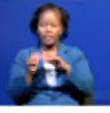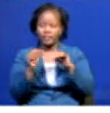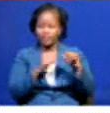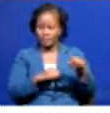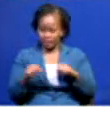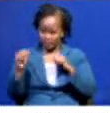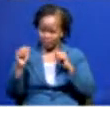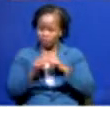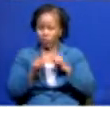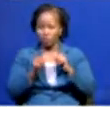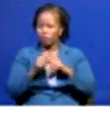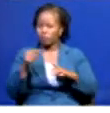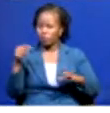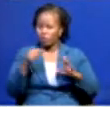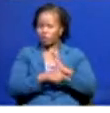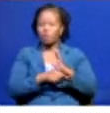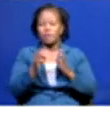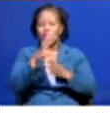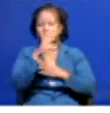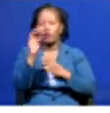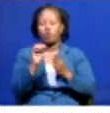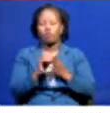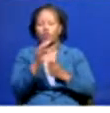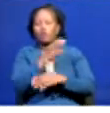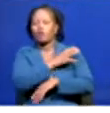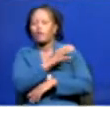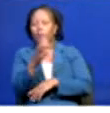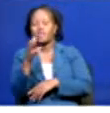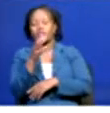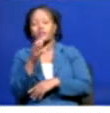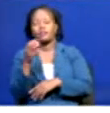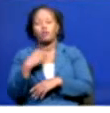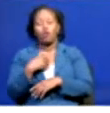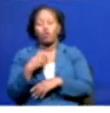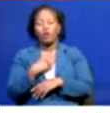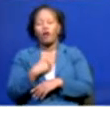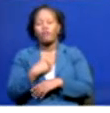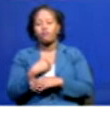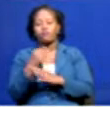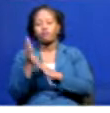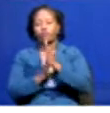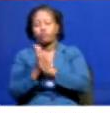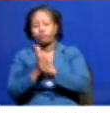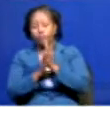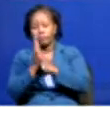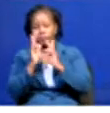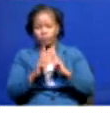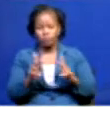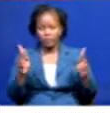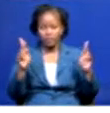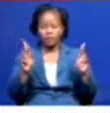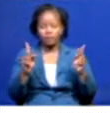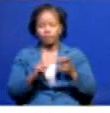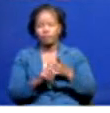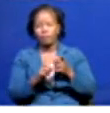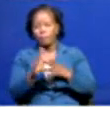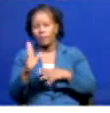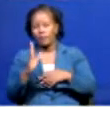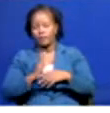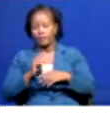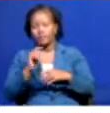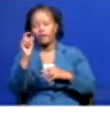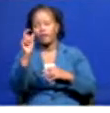and deepened our overall capacity to bring about desirable peace and security in our